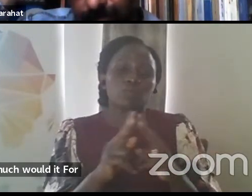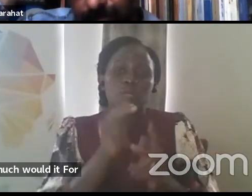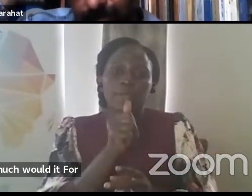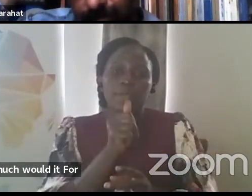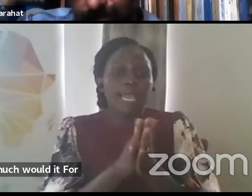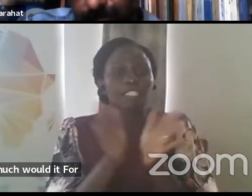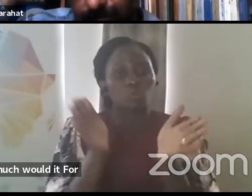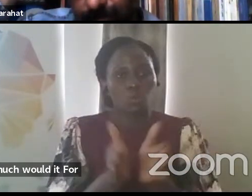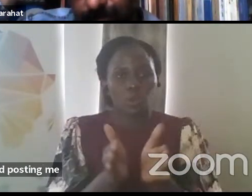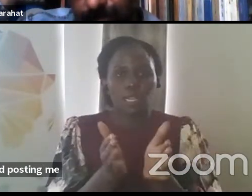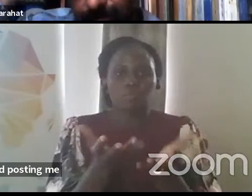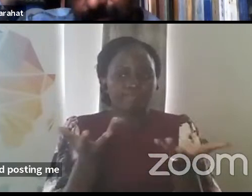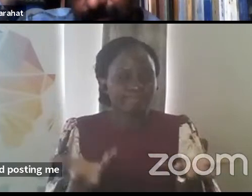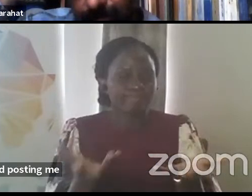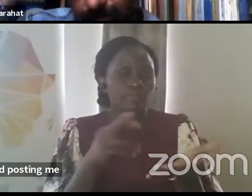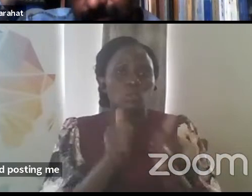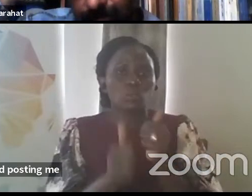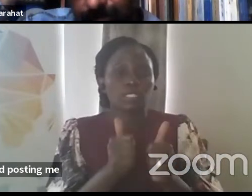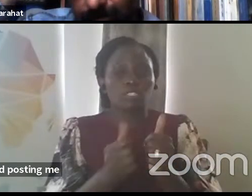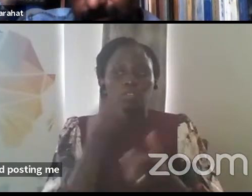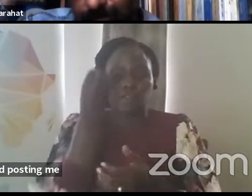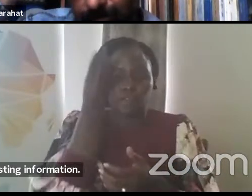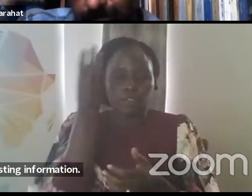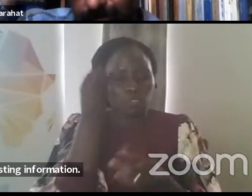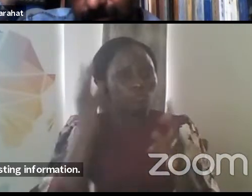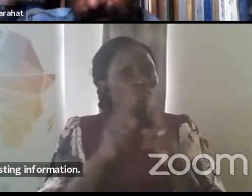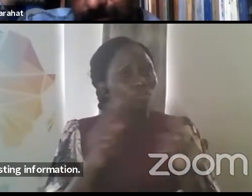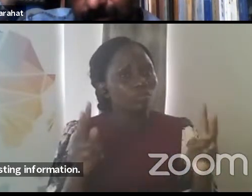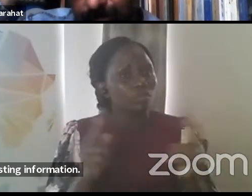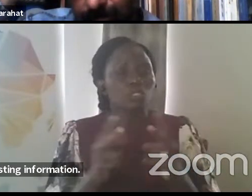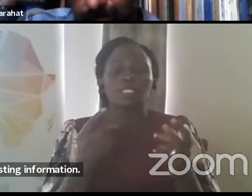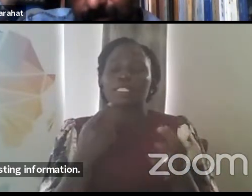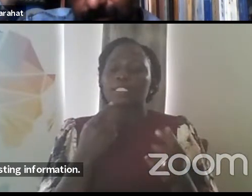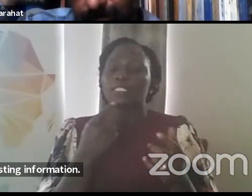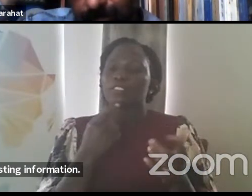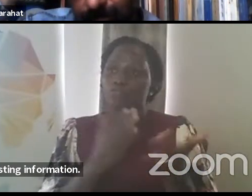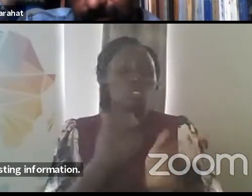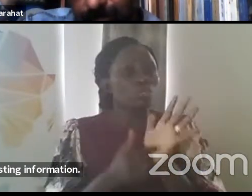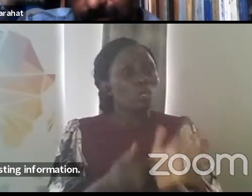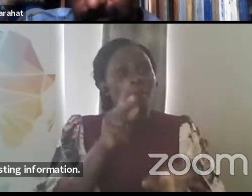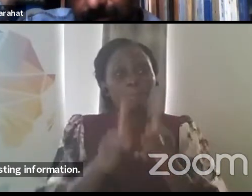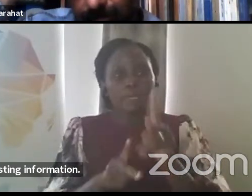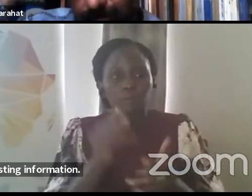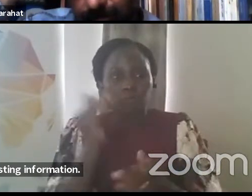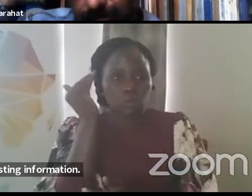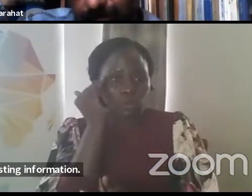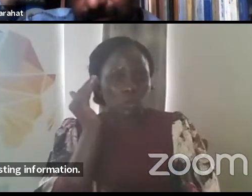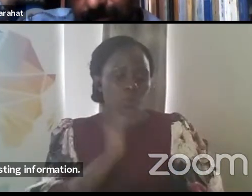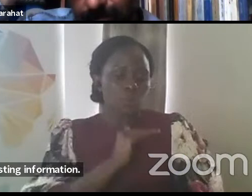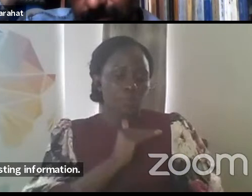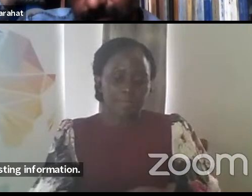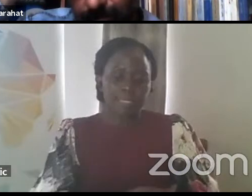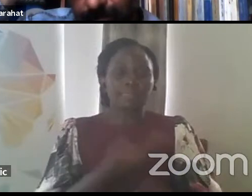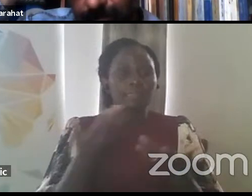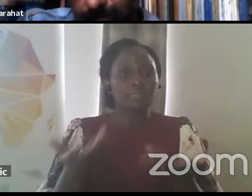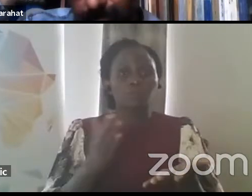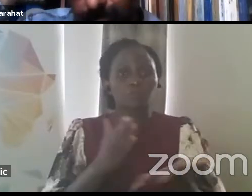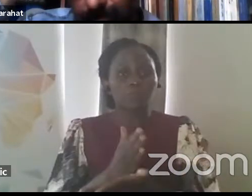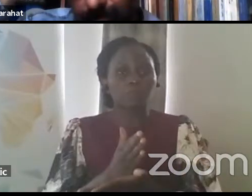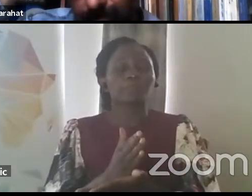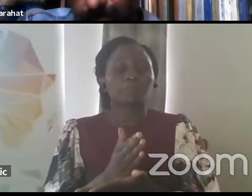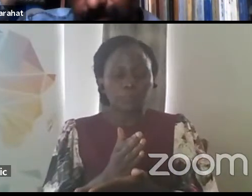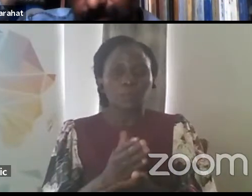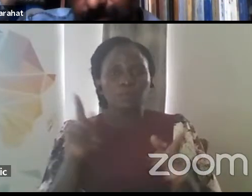their related information. We saw that people, and mainly women, have been doxxed on